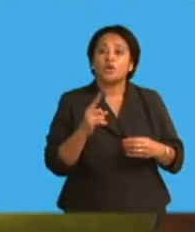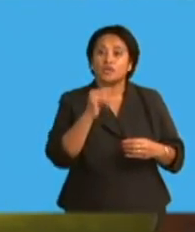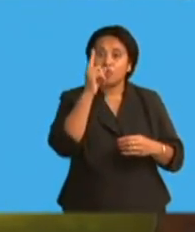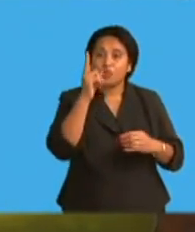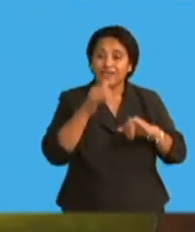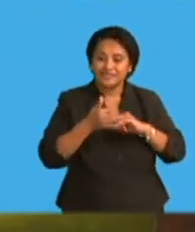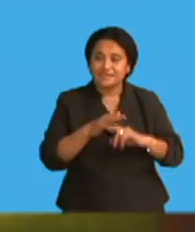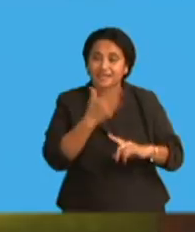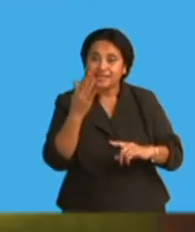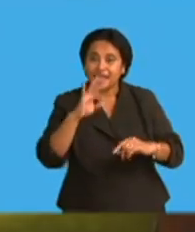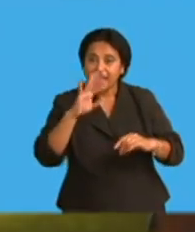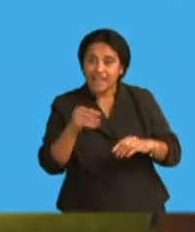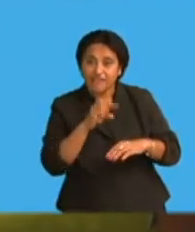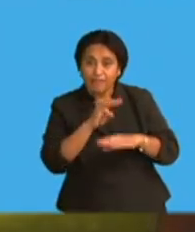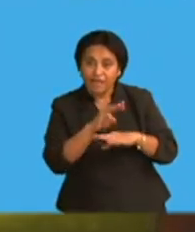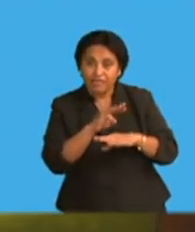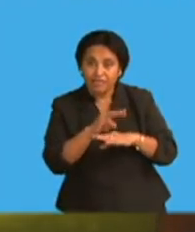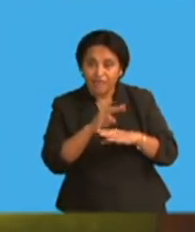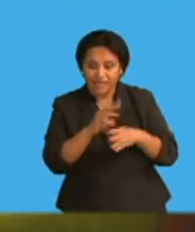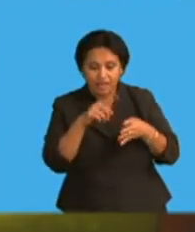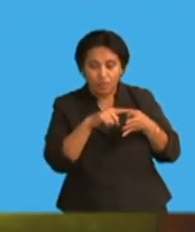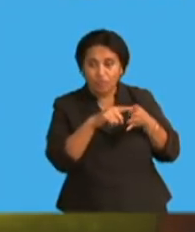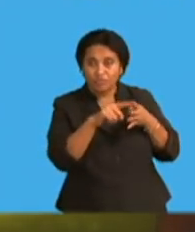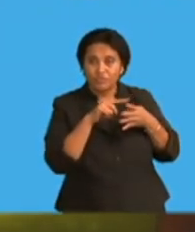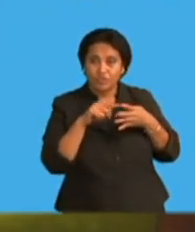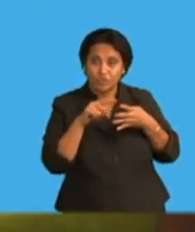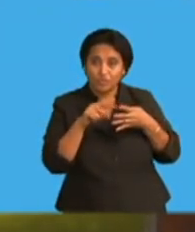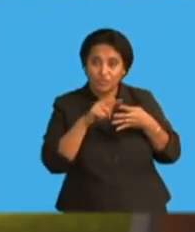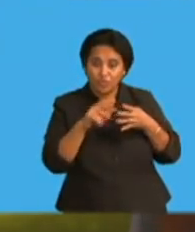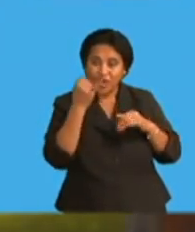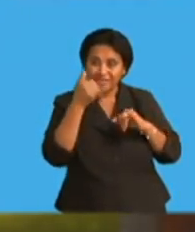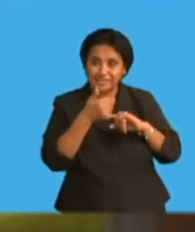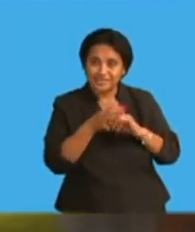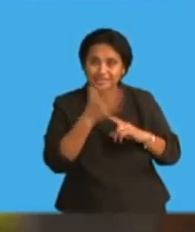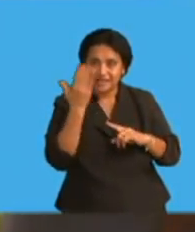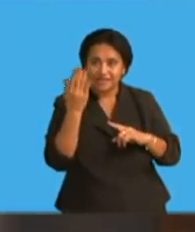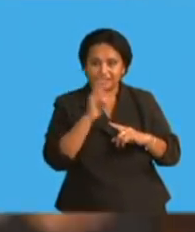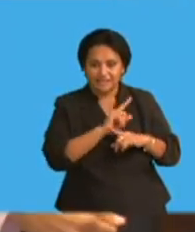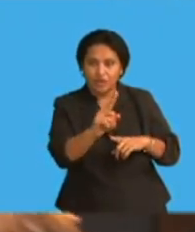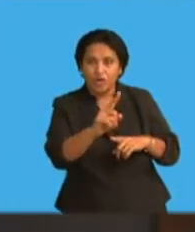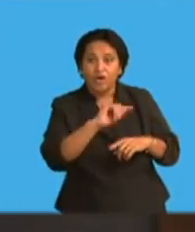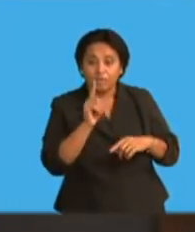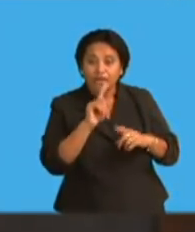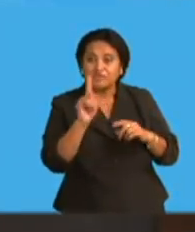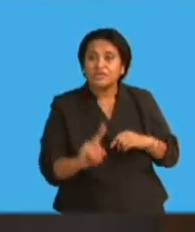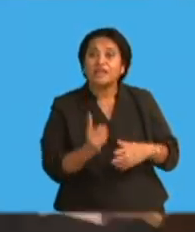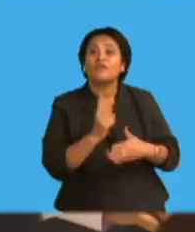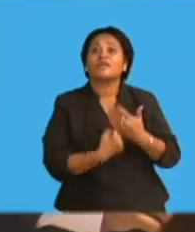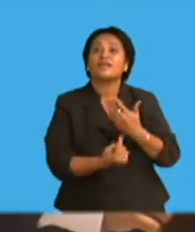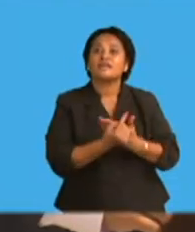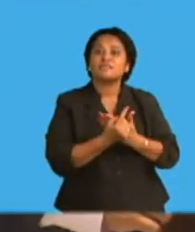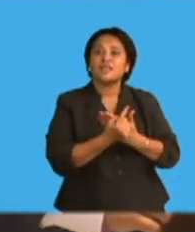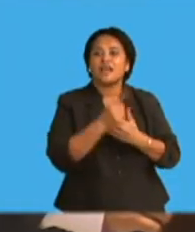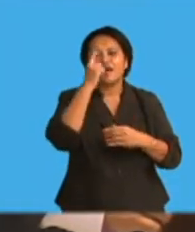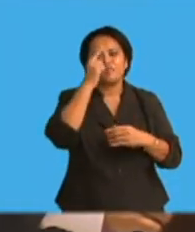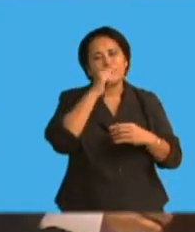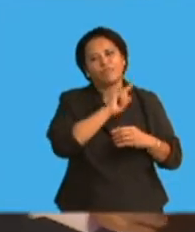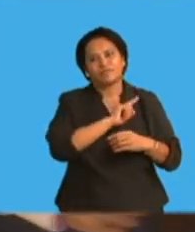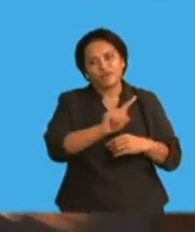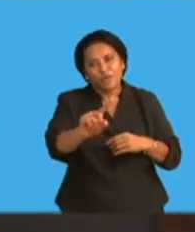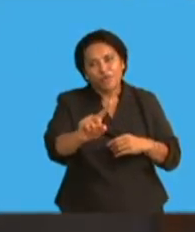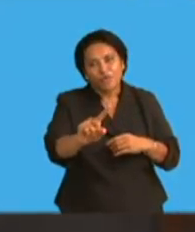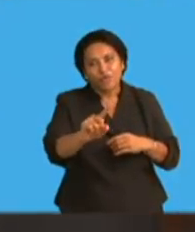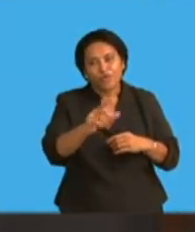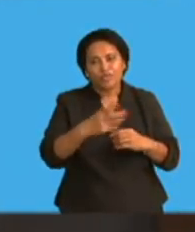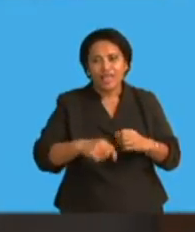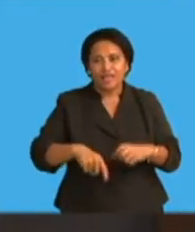month. That's what used to happen. Today, Madam Speaker, anybody can go. A lot of these people who actually have their punts,